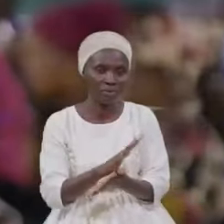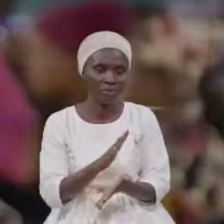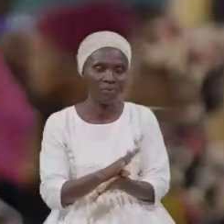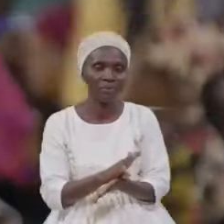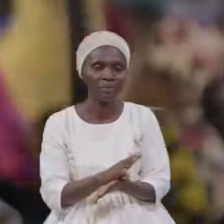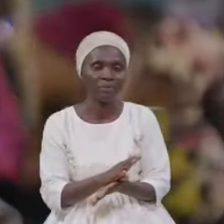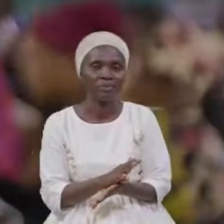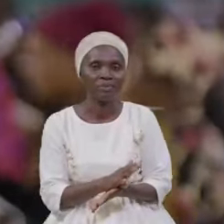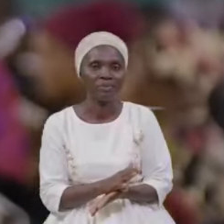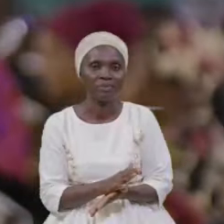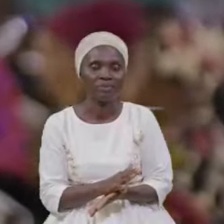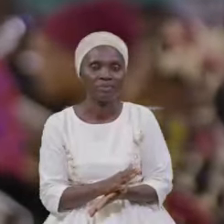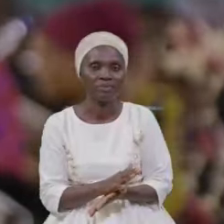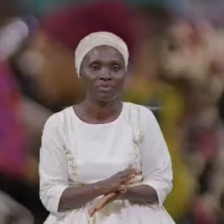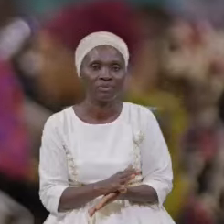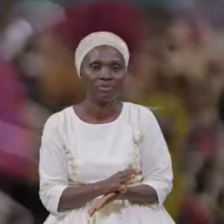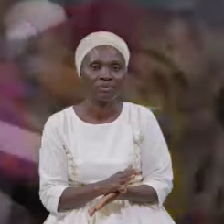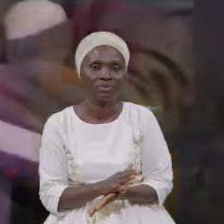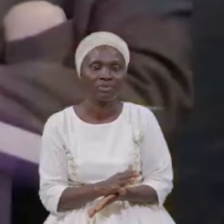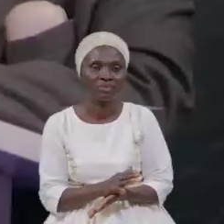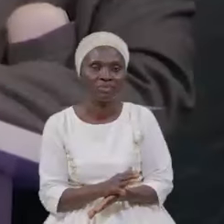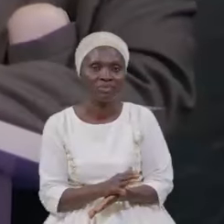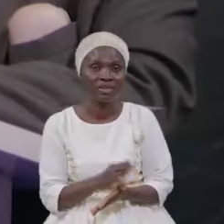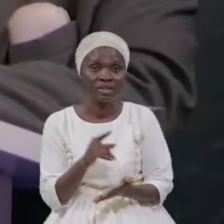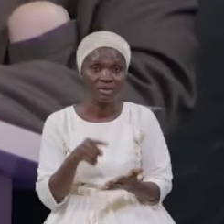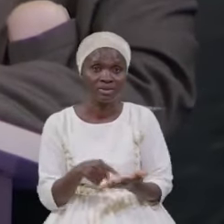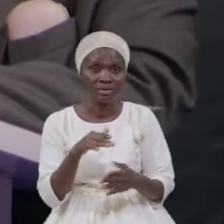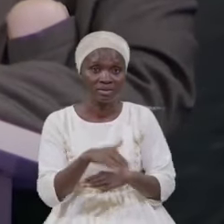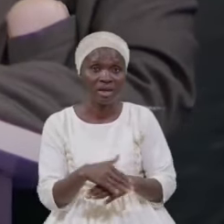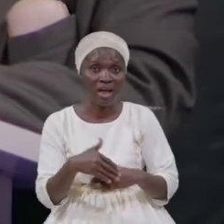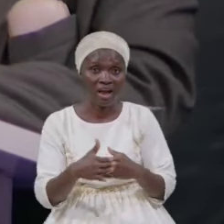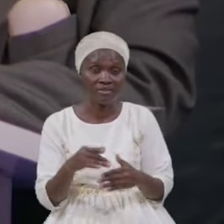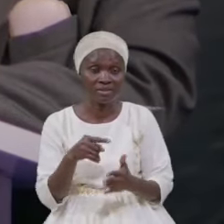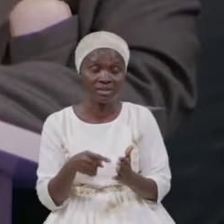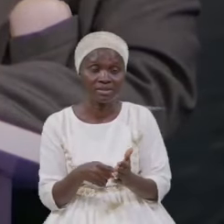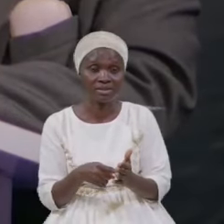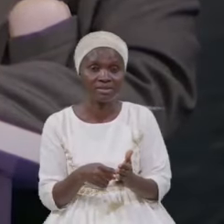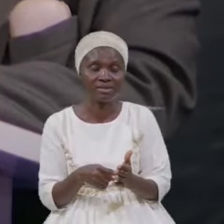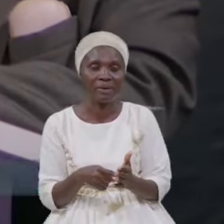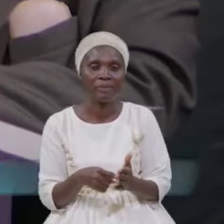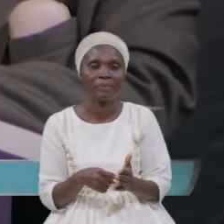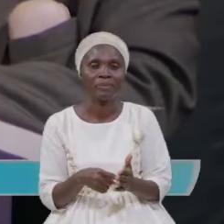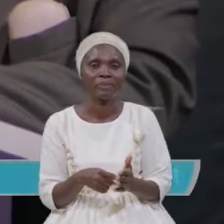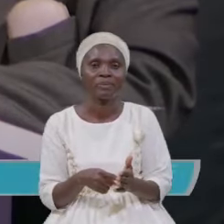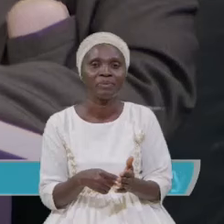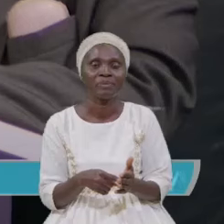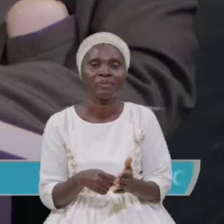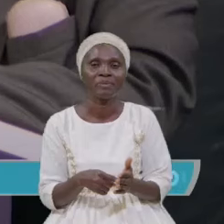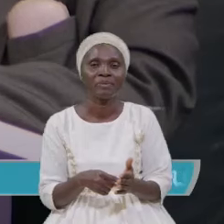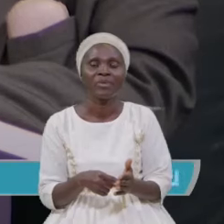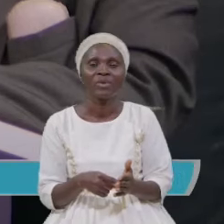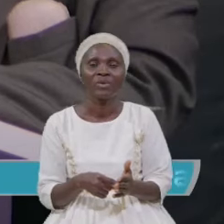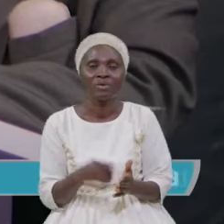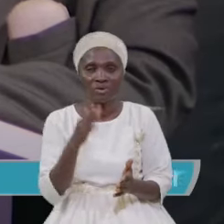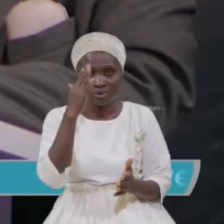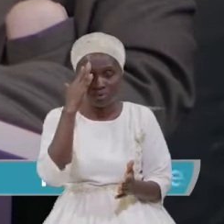exercise, you know that your miracle is on the way coming. So while you are raising up your hands